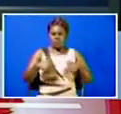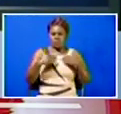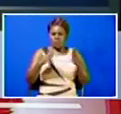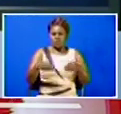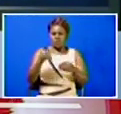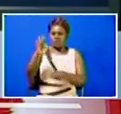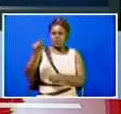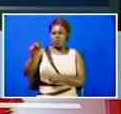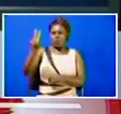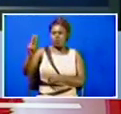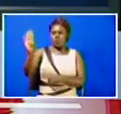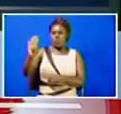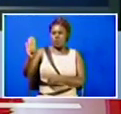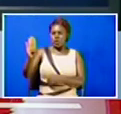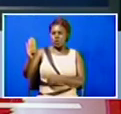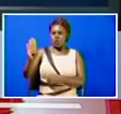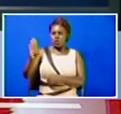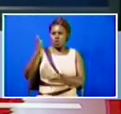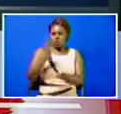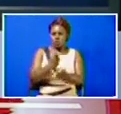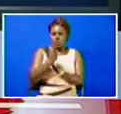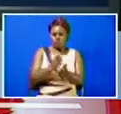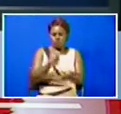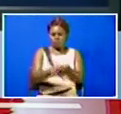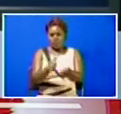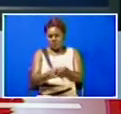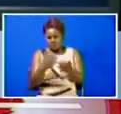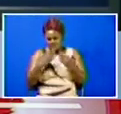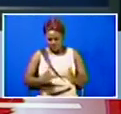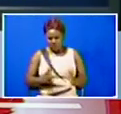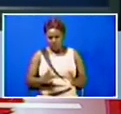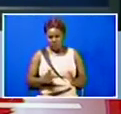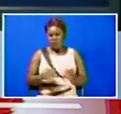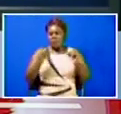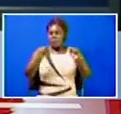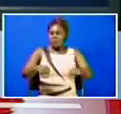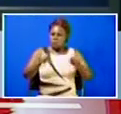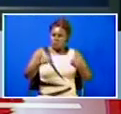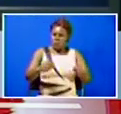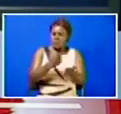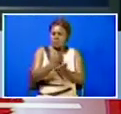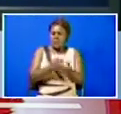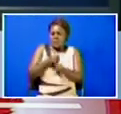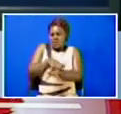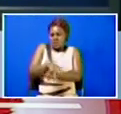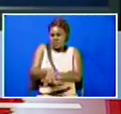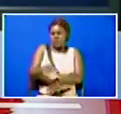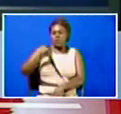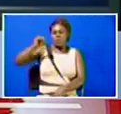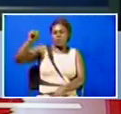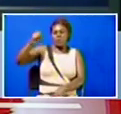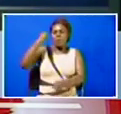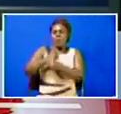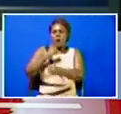3.2 billion shillings at the expense of genuine maize farmers. Kiunjuri said there is a possibility that some influential politicians